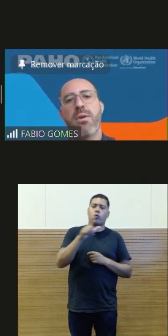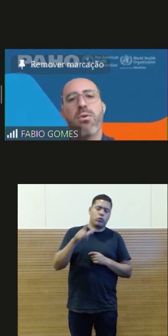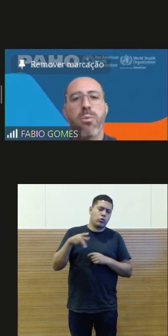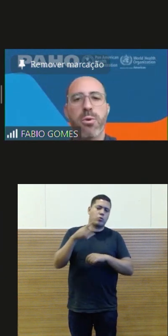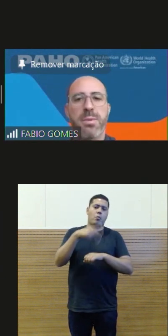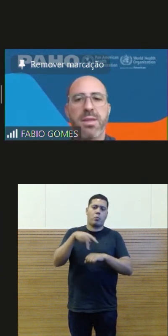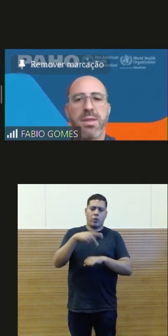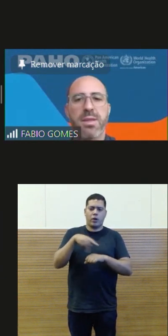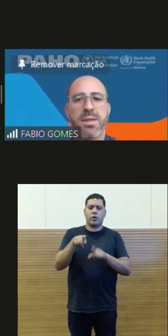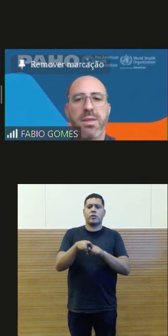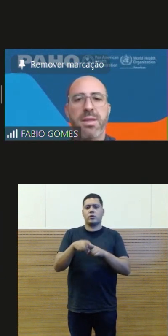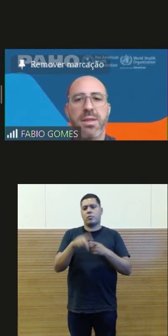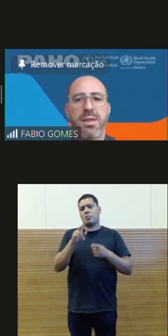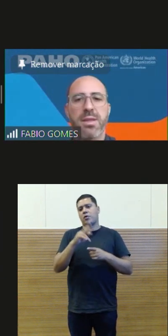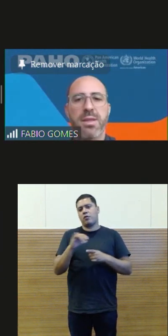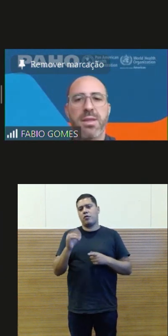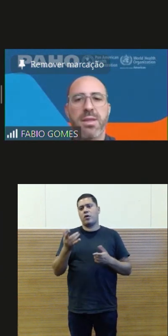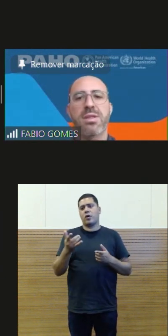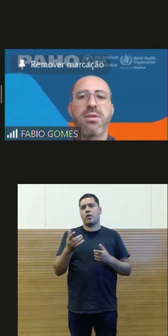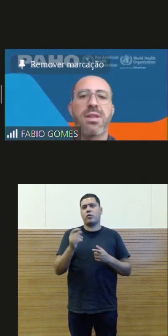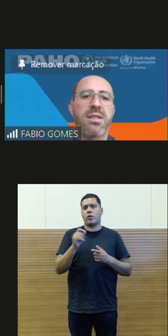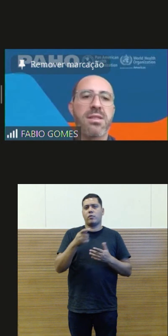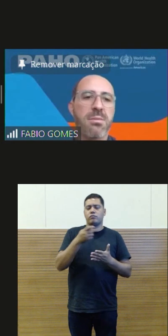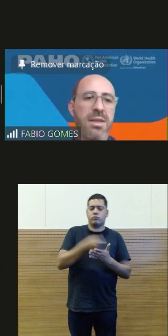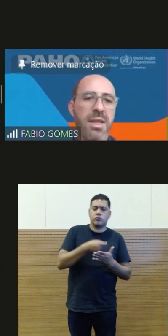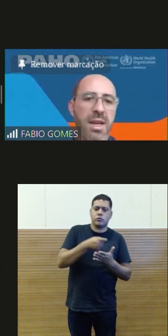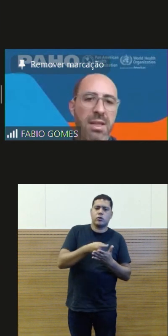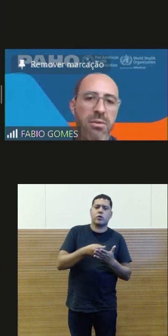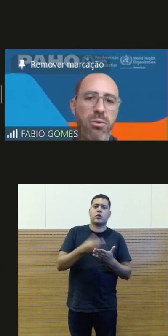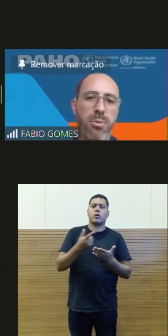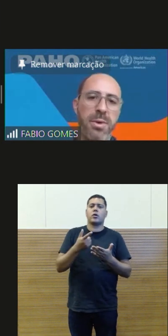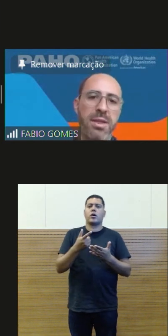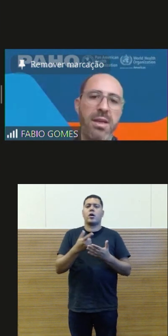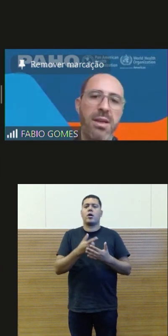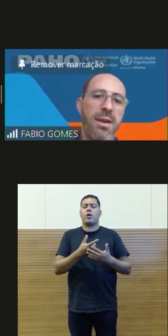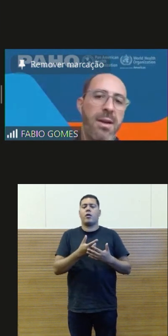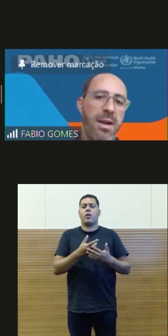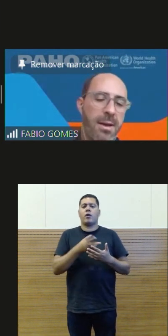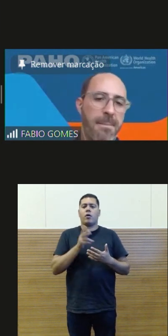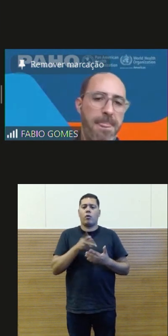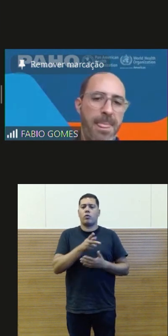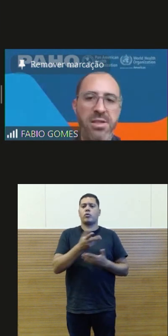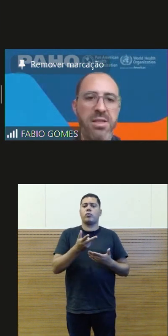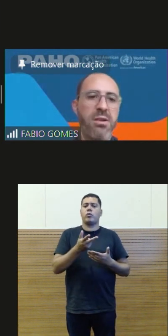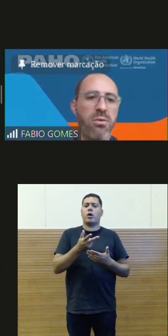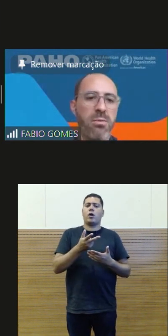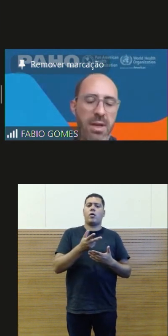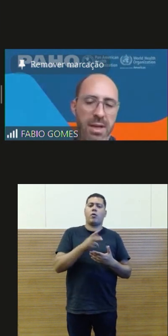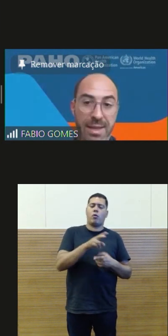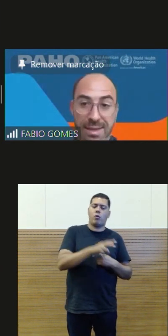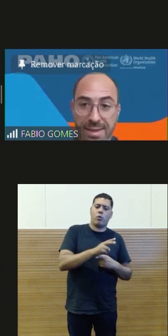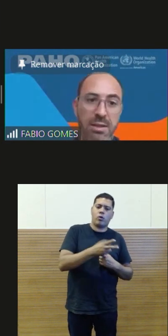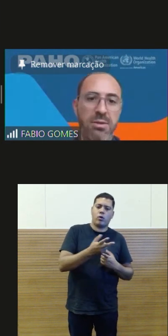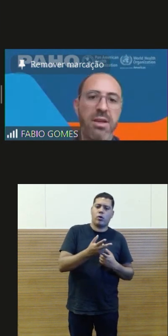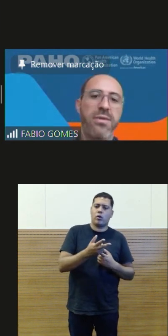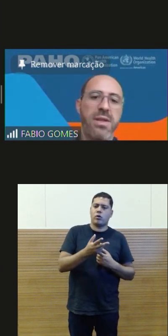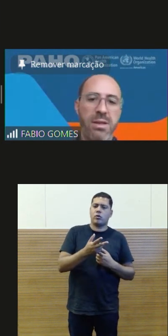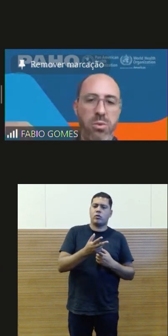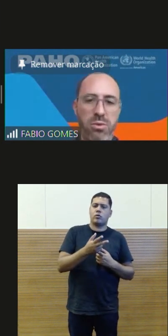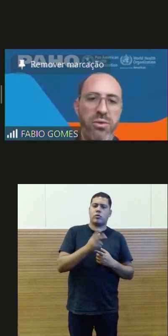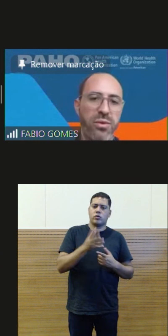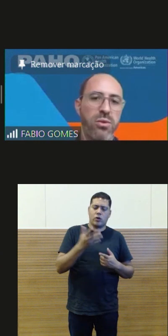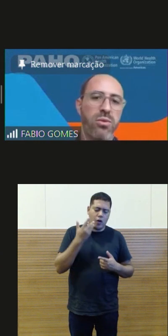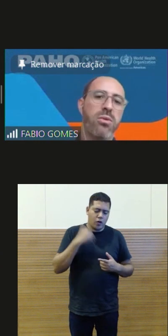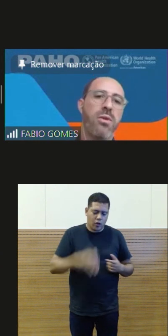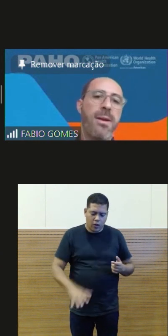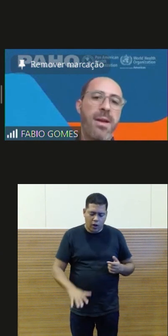in which the ultra processed foods they will also commit the continuation of breastfeeding